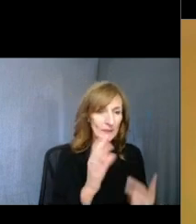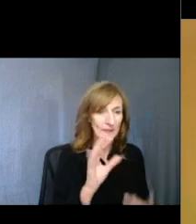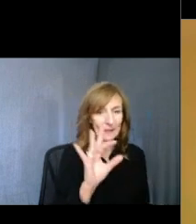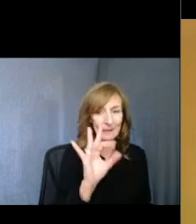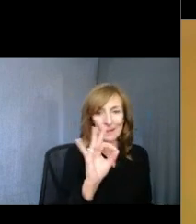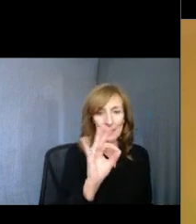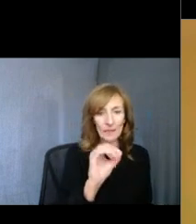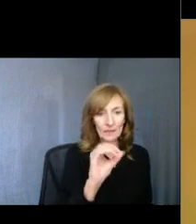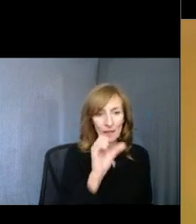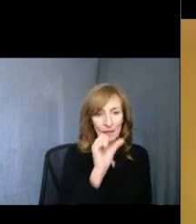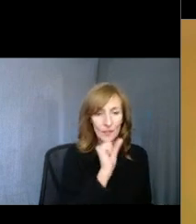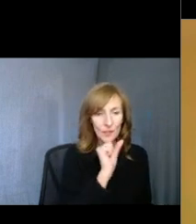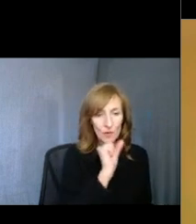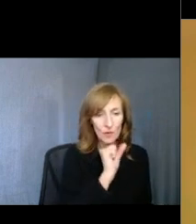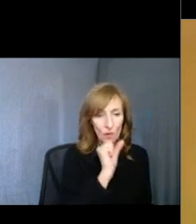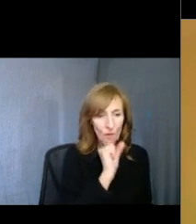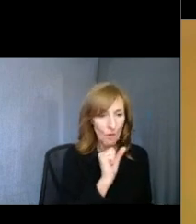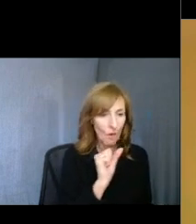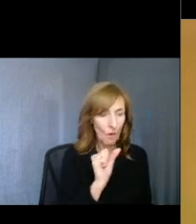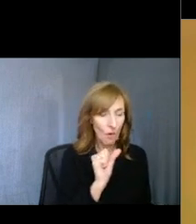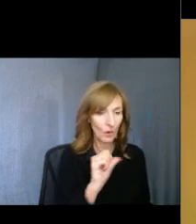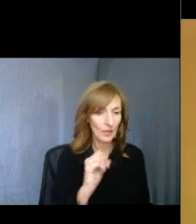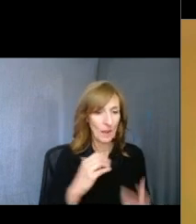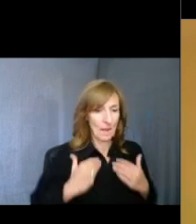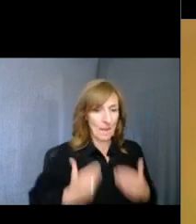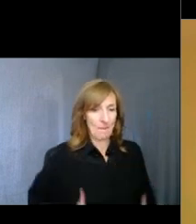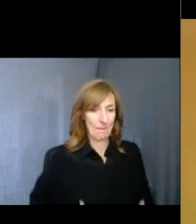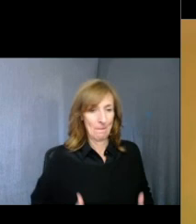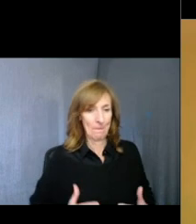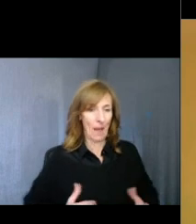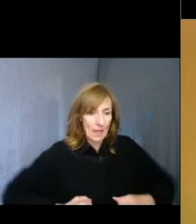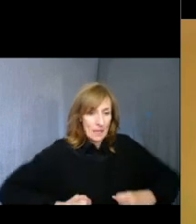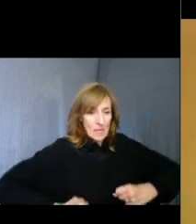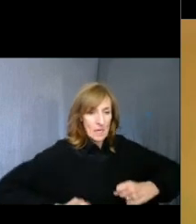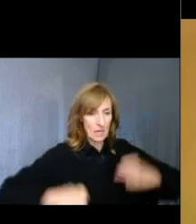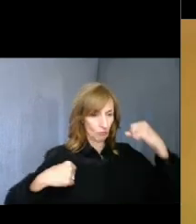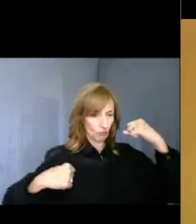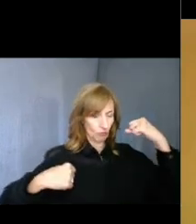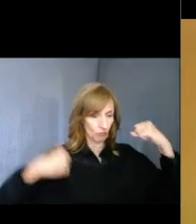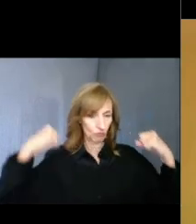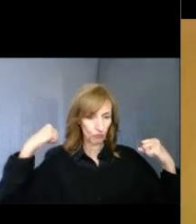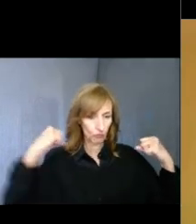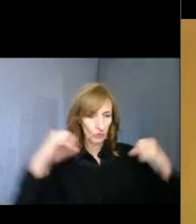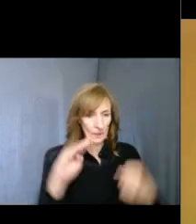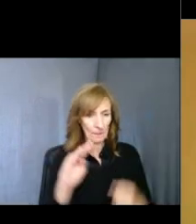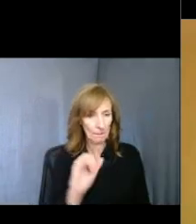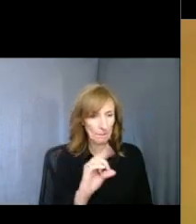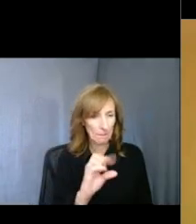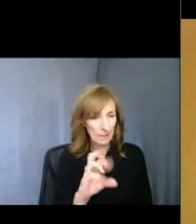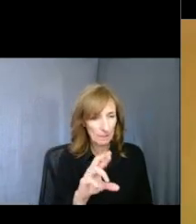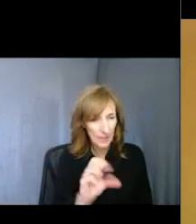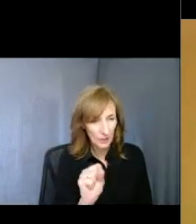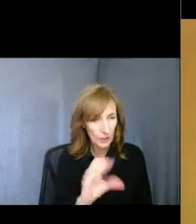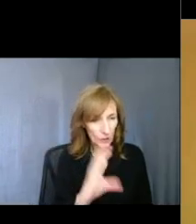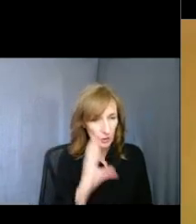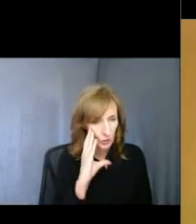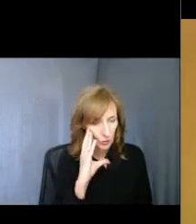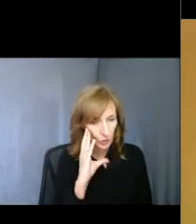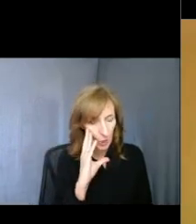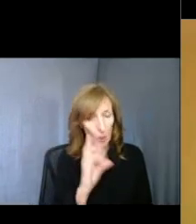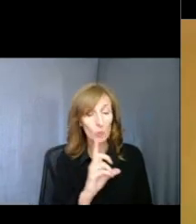to lift with a 25-year-old, right? We lose muscle mass as we get older, and that is a really, really, really active area of research.